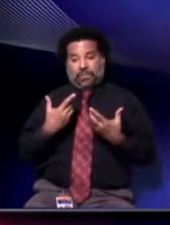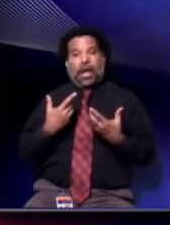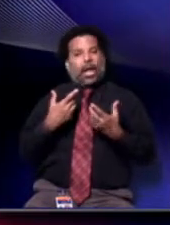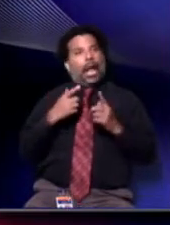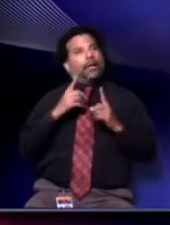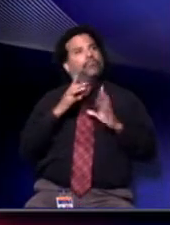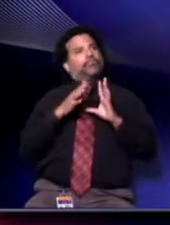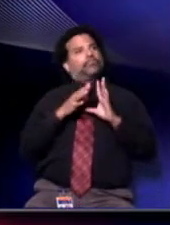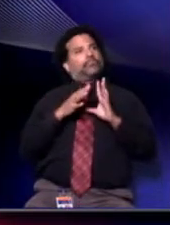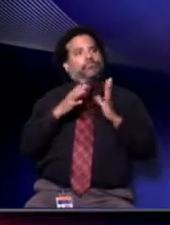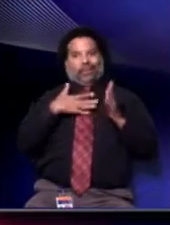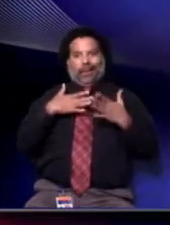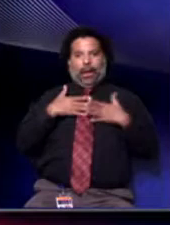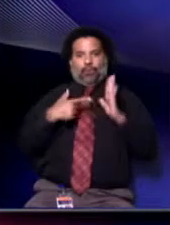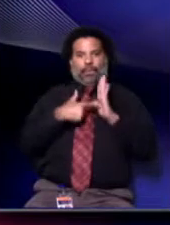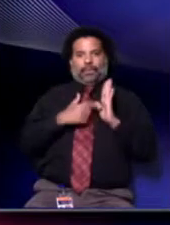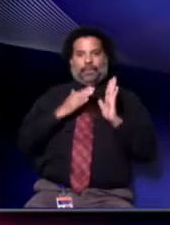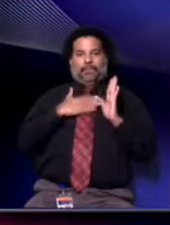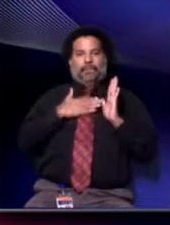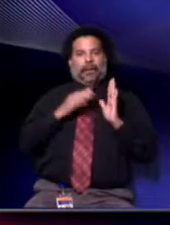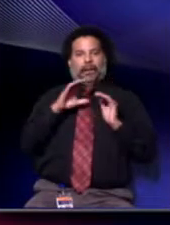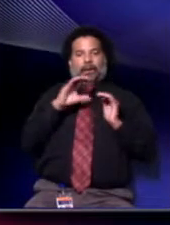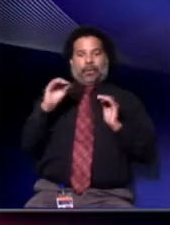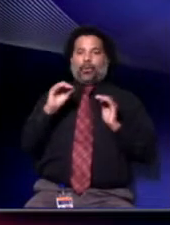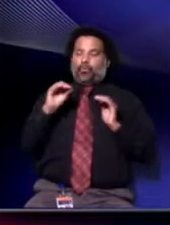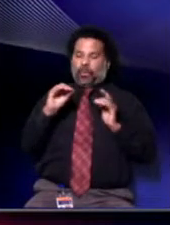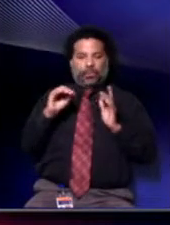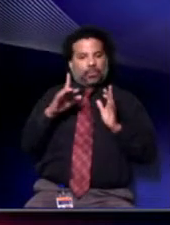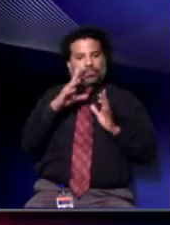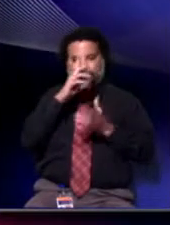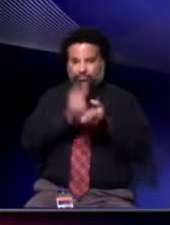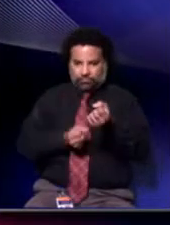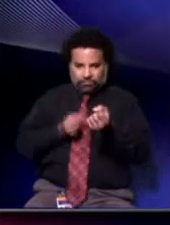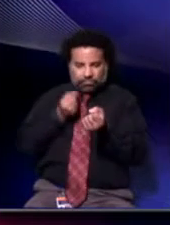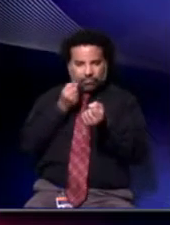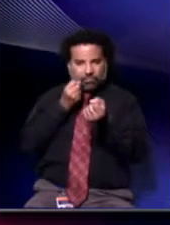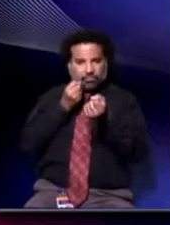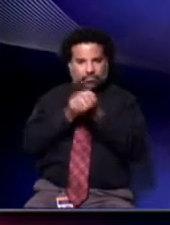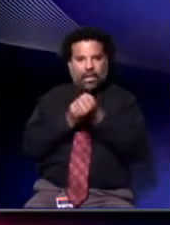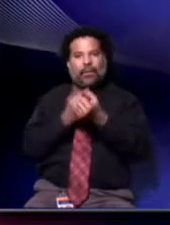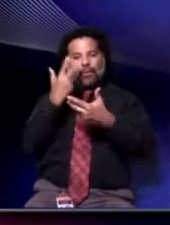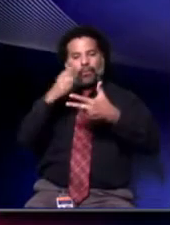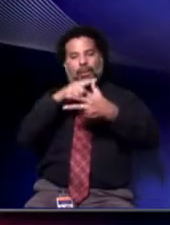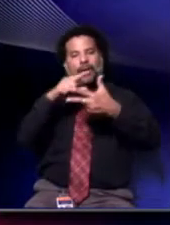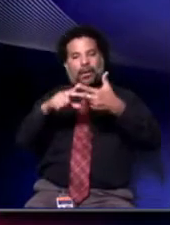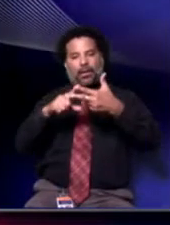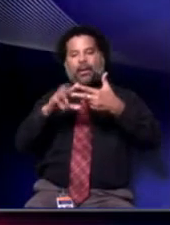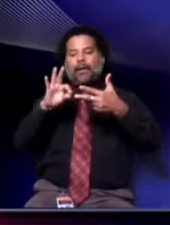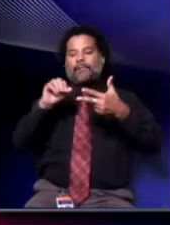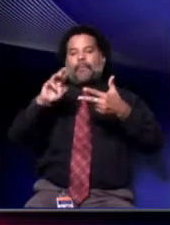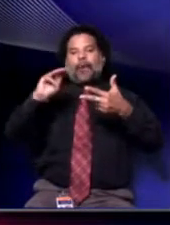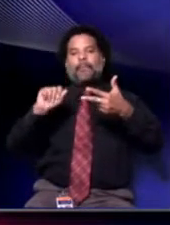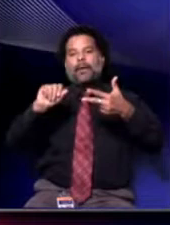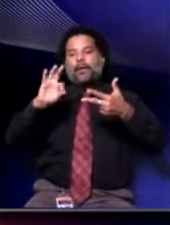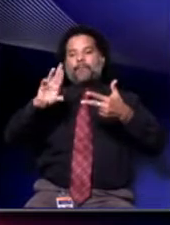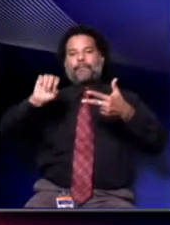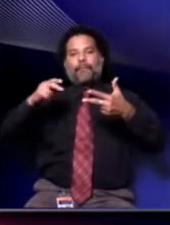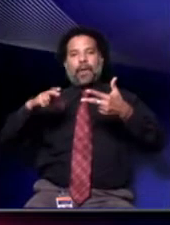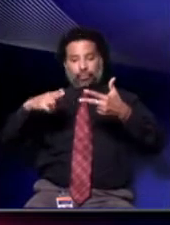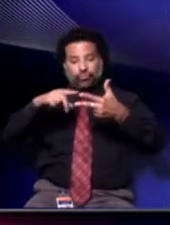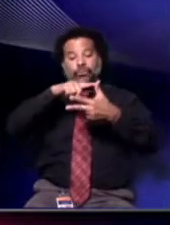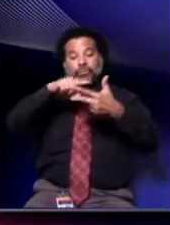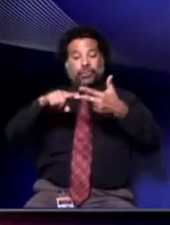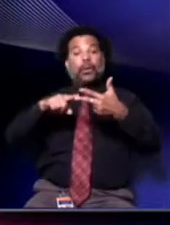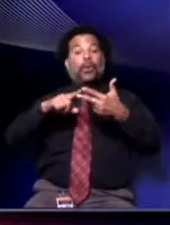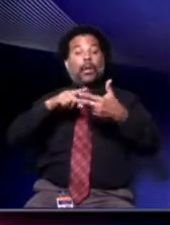firm, we are very devoted to the Fama-French three-factor model, which simply states that over long periods of